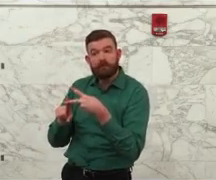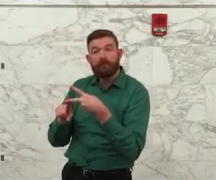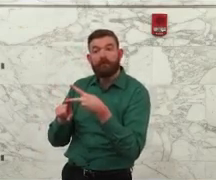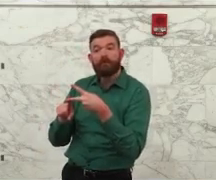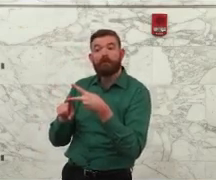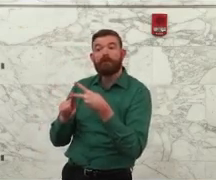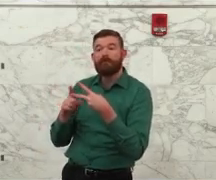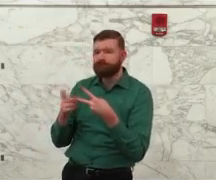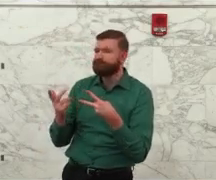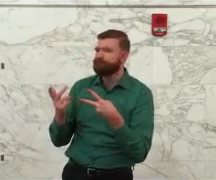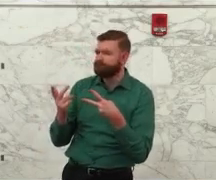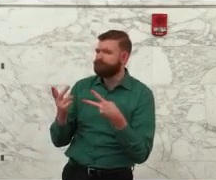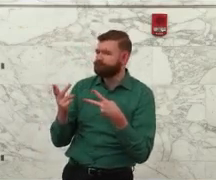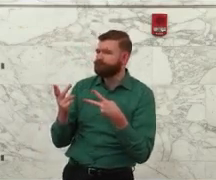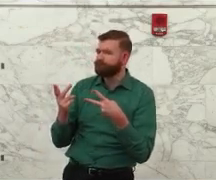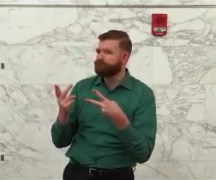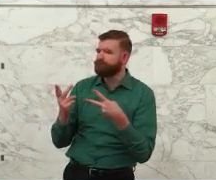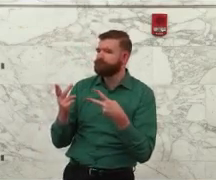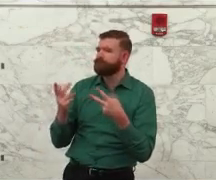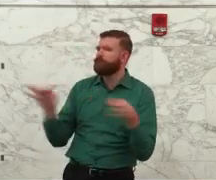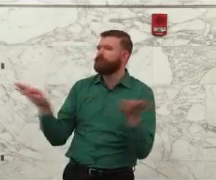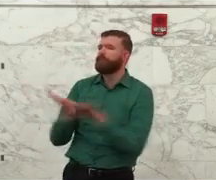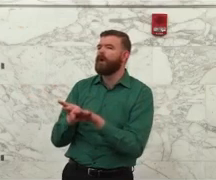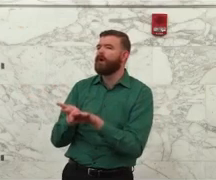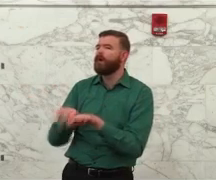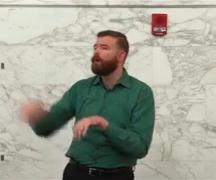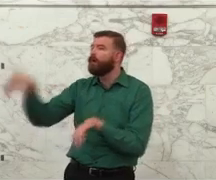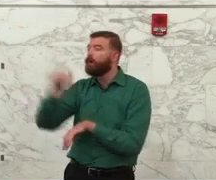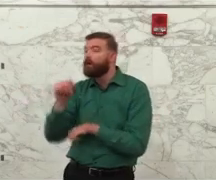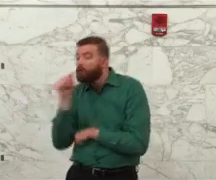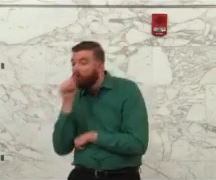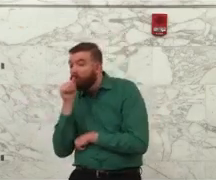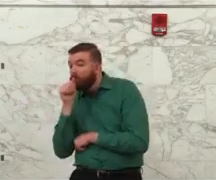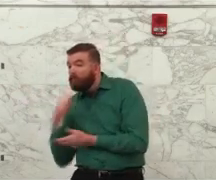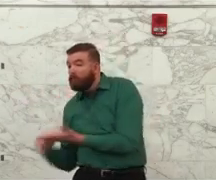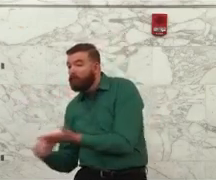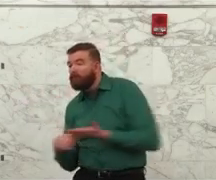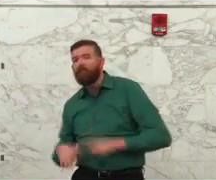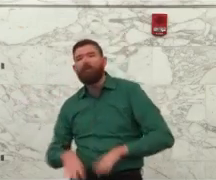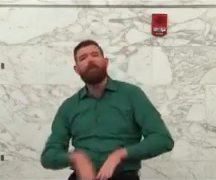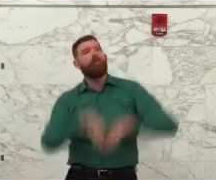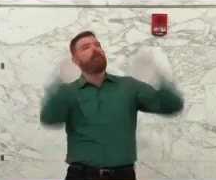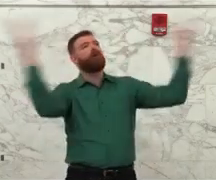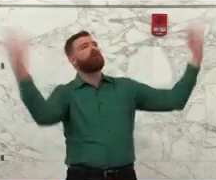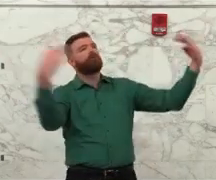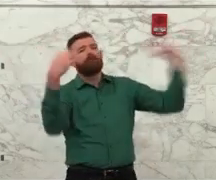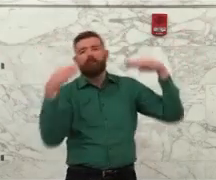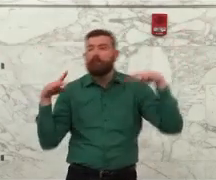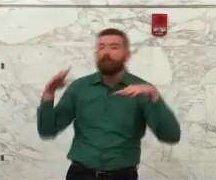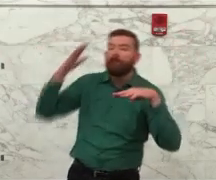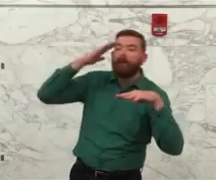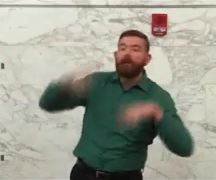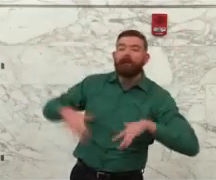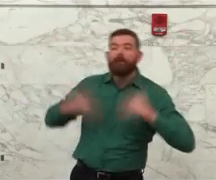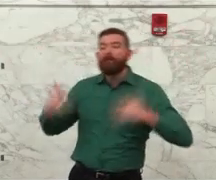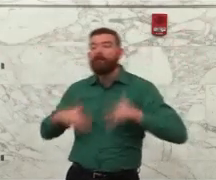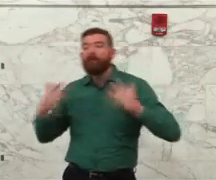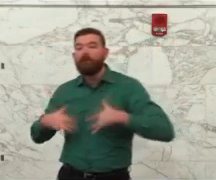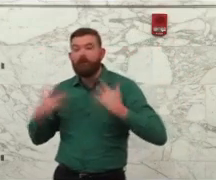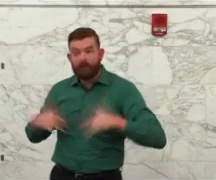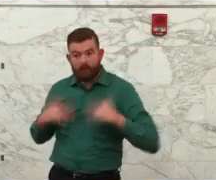of the media. The Public Records Act has been a fundamental tool for journalists and other citizens to get that type